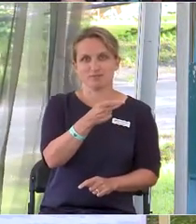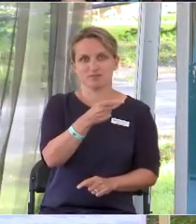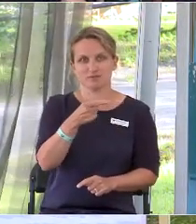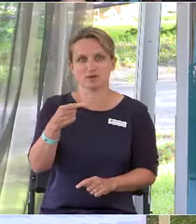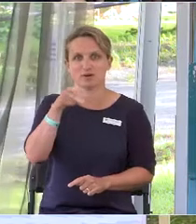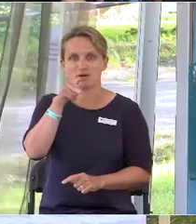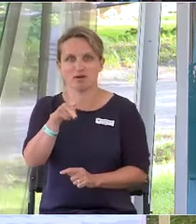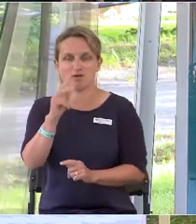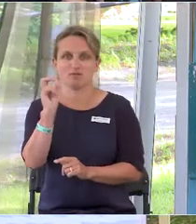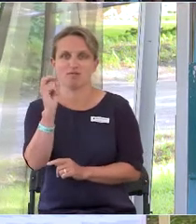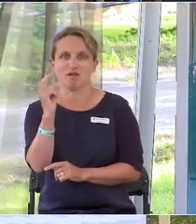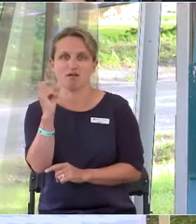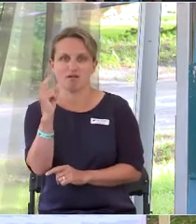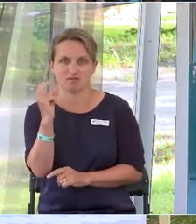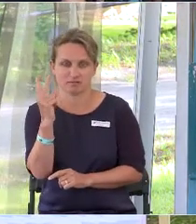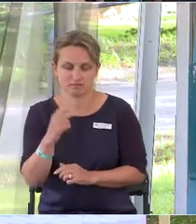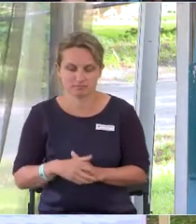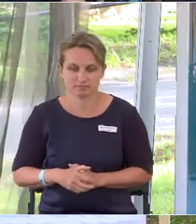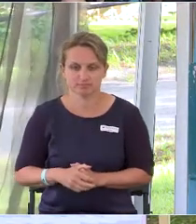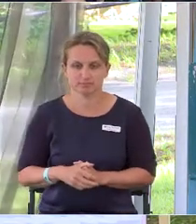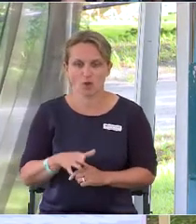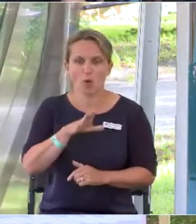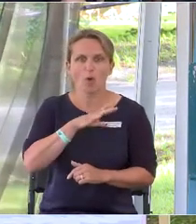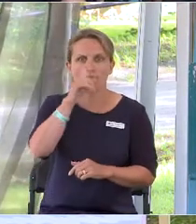2003. She was a member of the parliament for more than